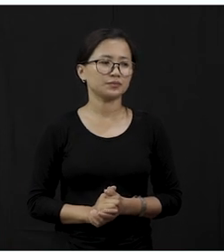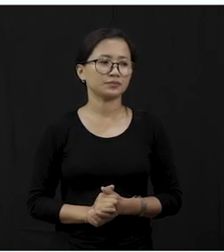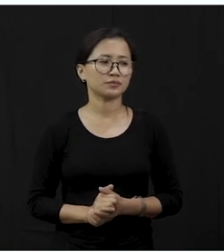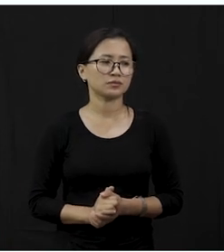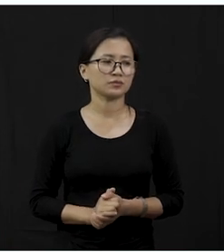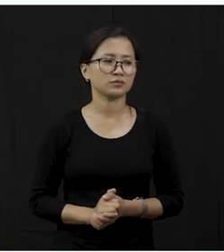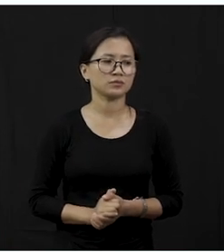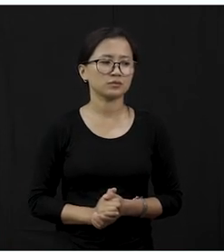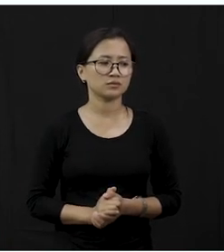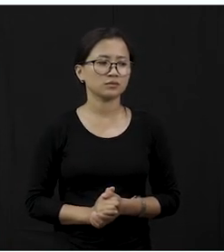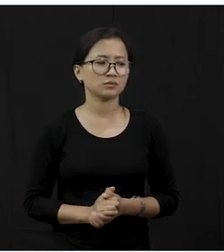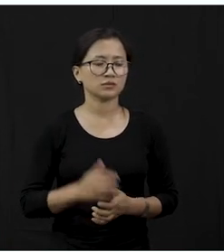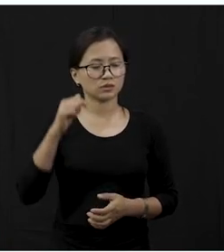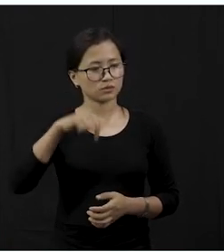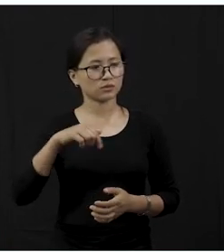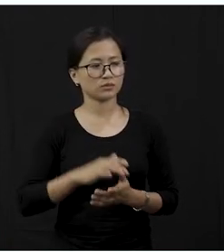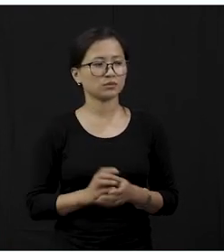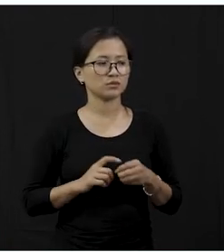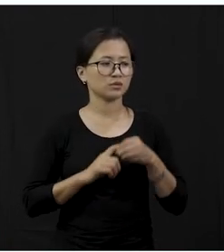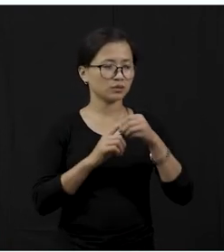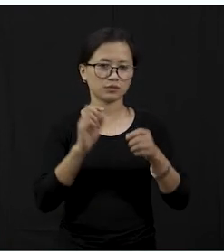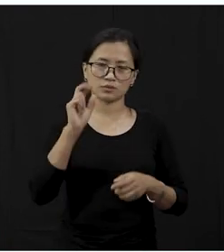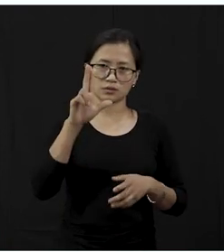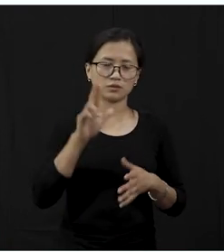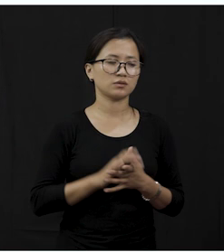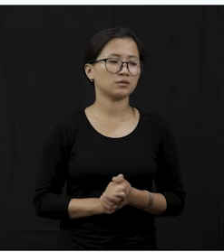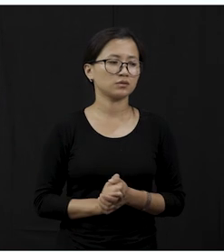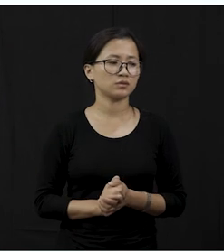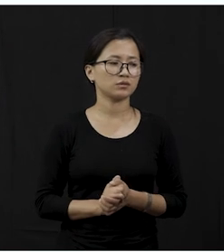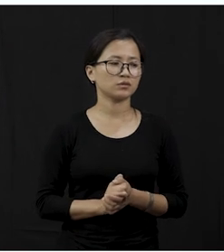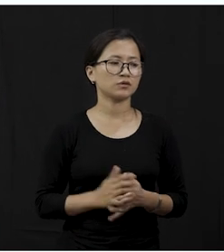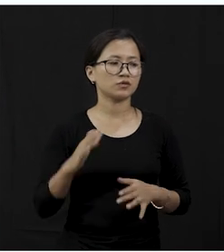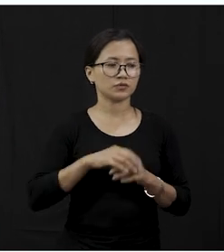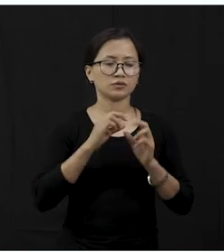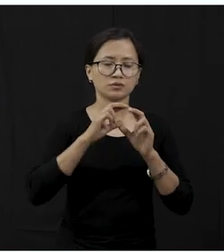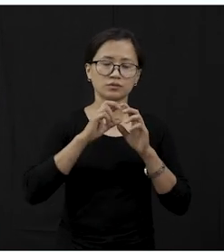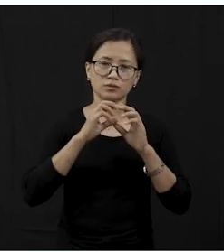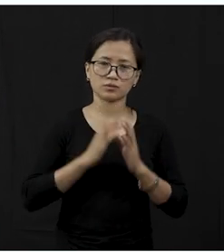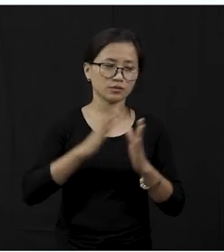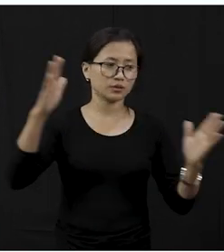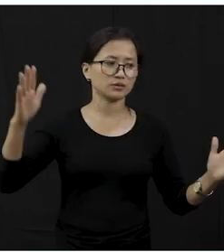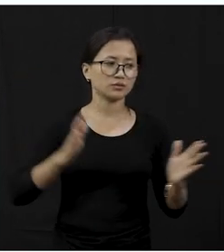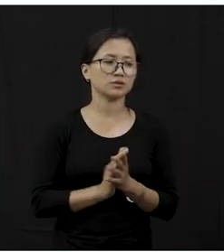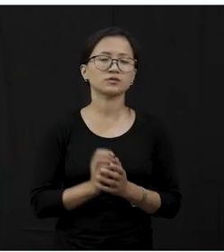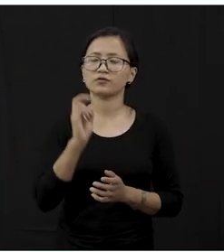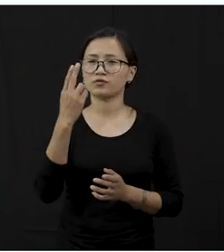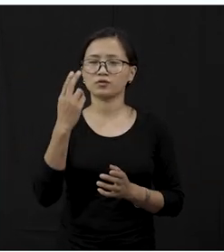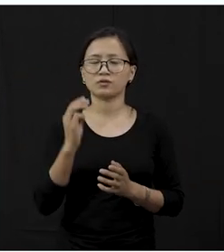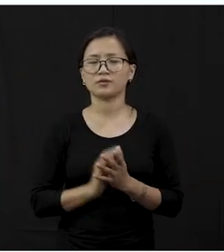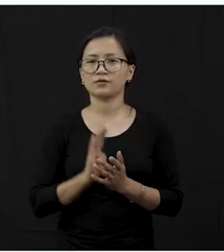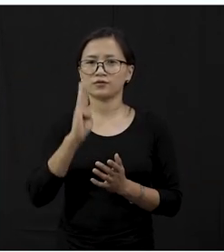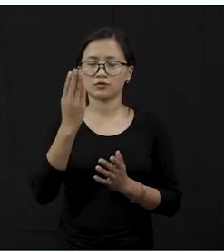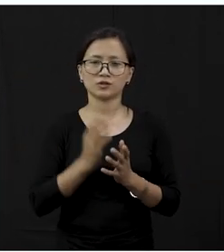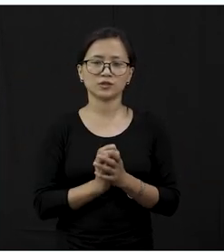Okay. So here, question number 8. Form the greatest and least 4-digit numbers from the